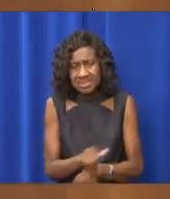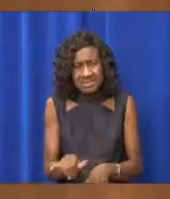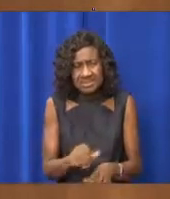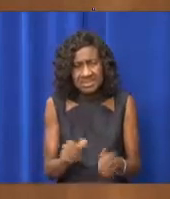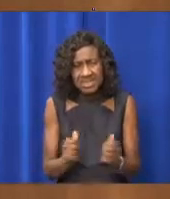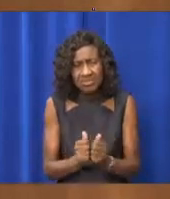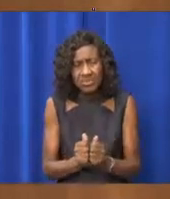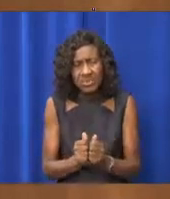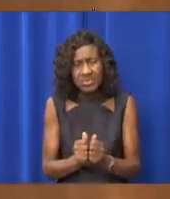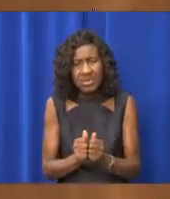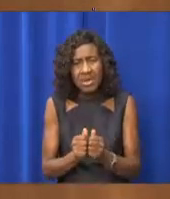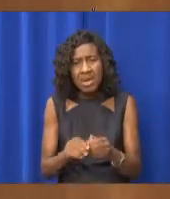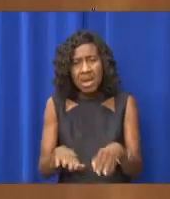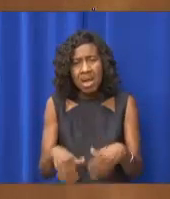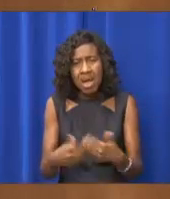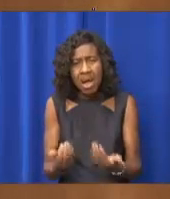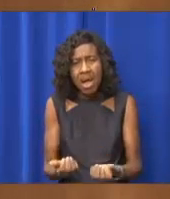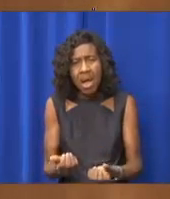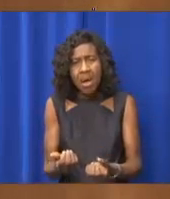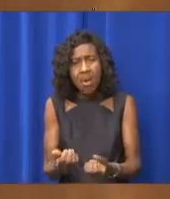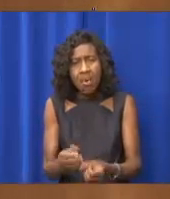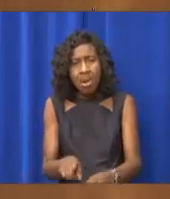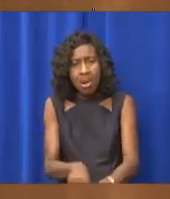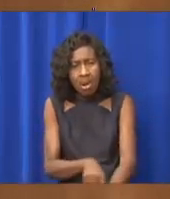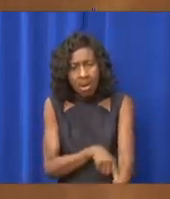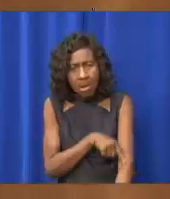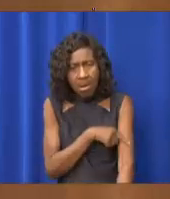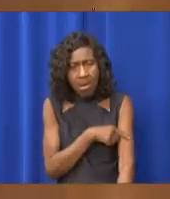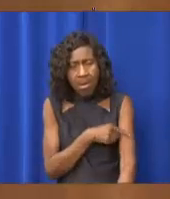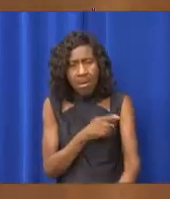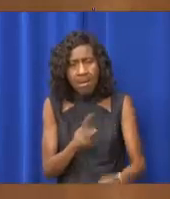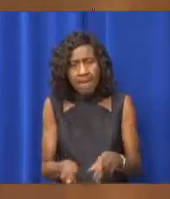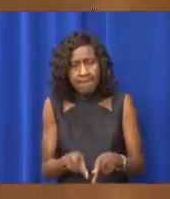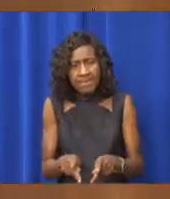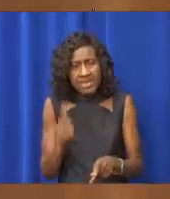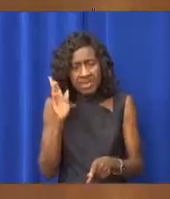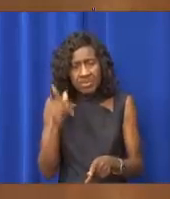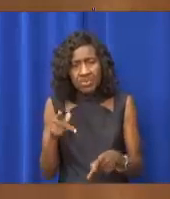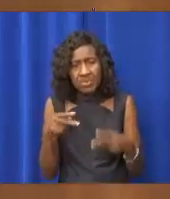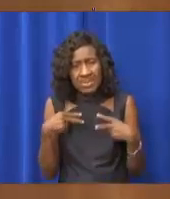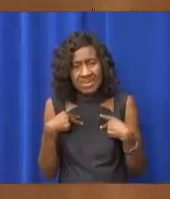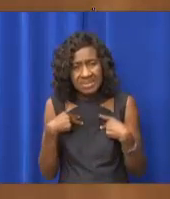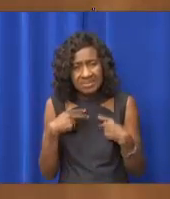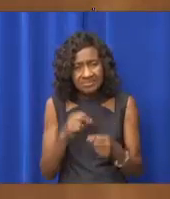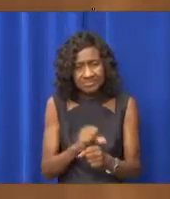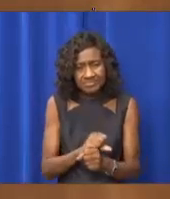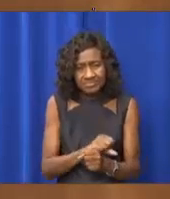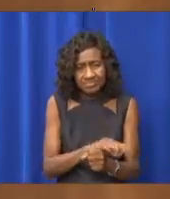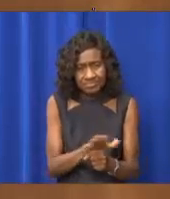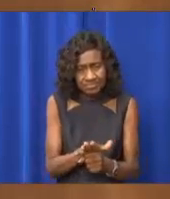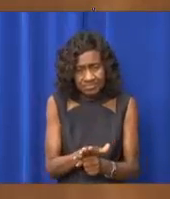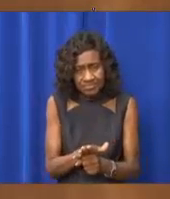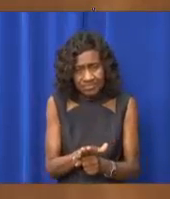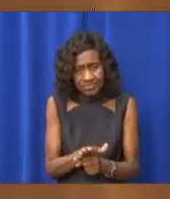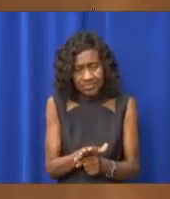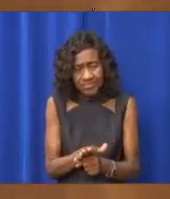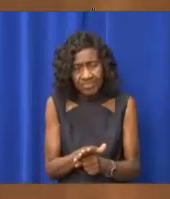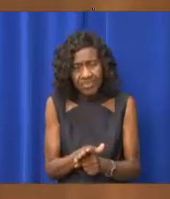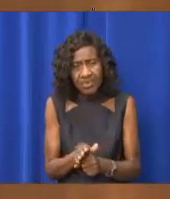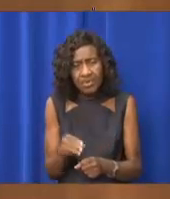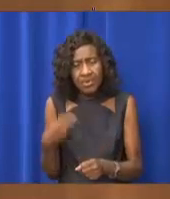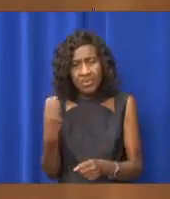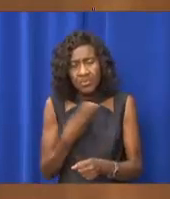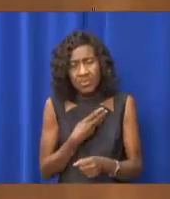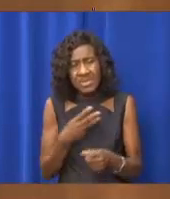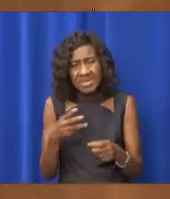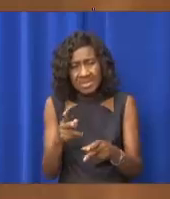think it may only be 7 days, for example, but we're keeping people, because we don't know that answer, we're keeping people much more cautiously up to